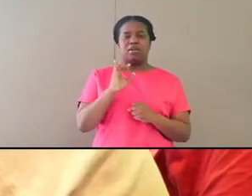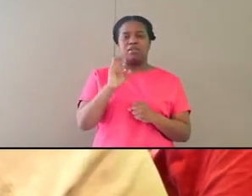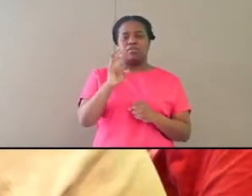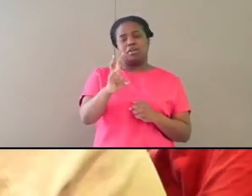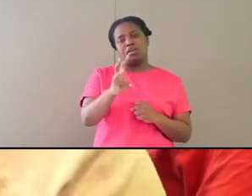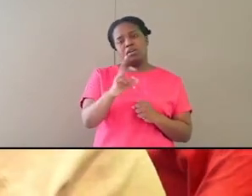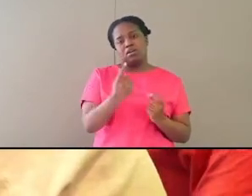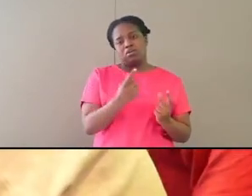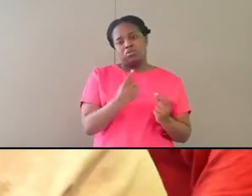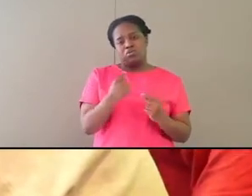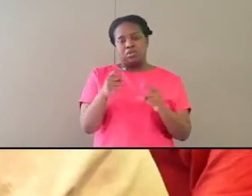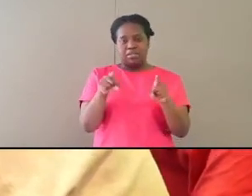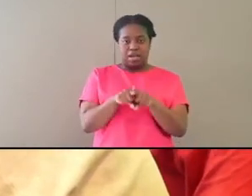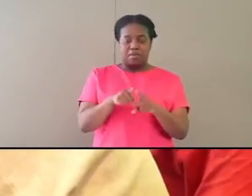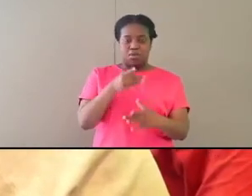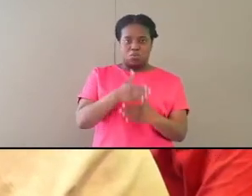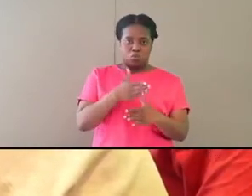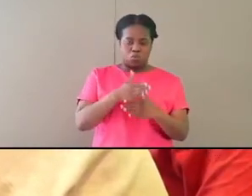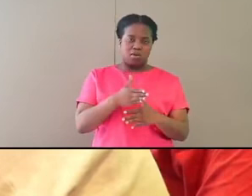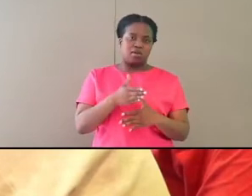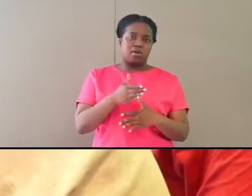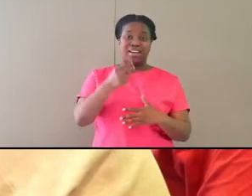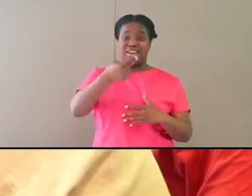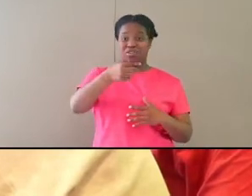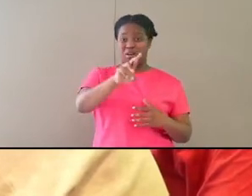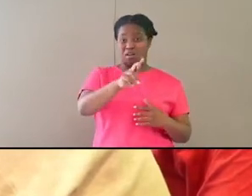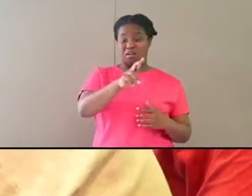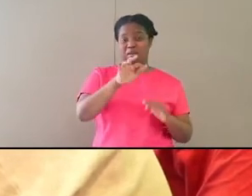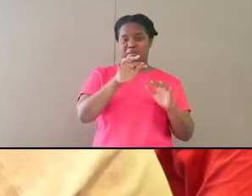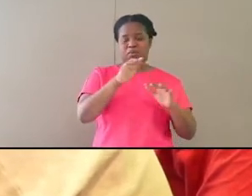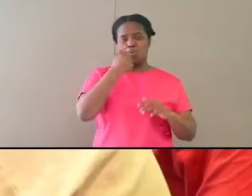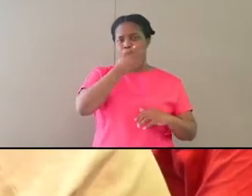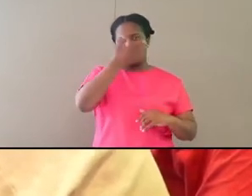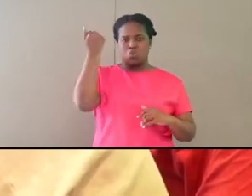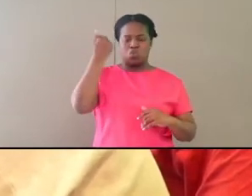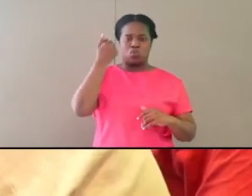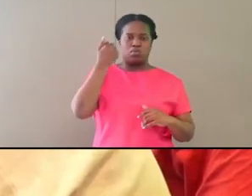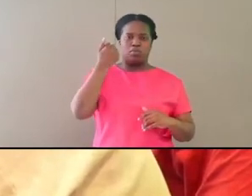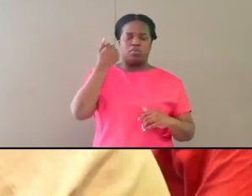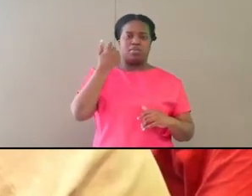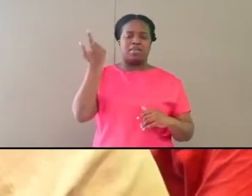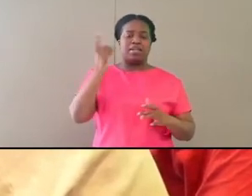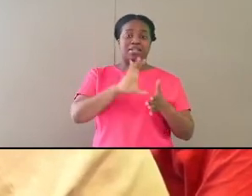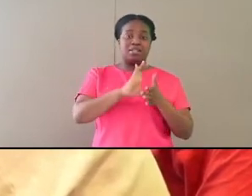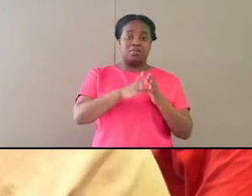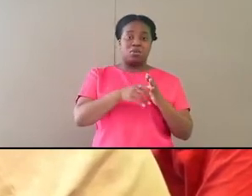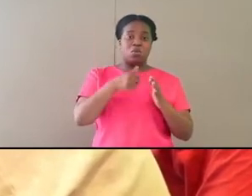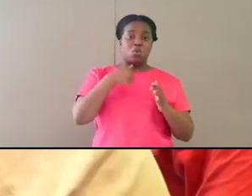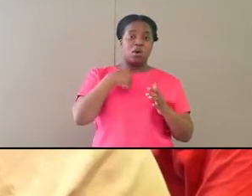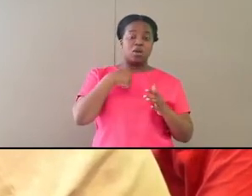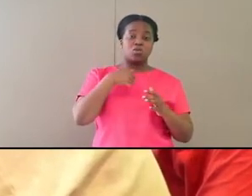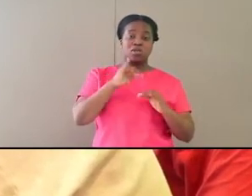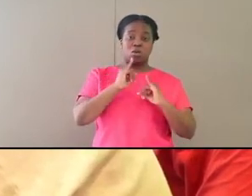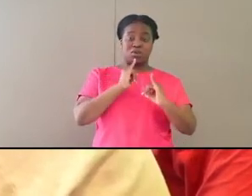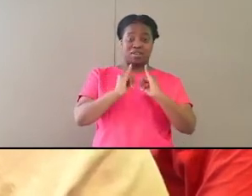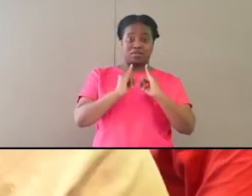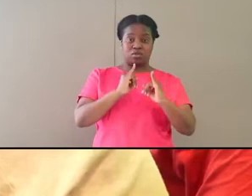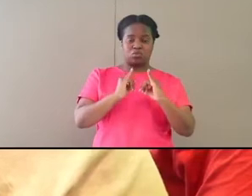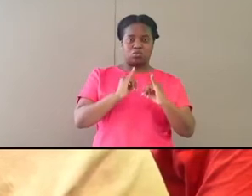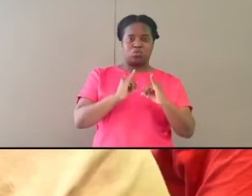day, even at workplaces. HR people don't know about stuttering, that when you call me for an interview,